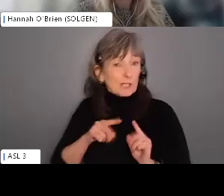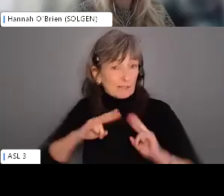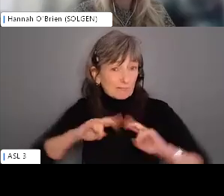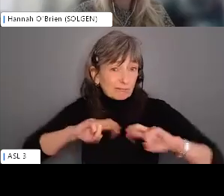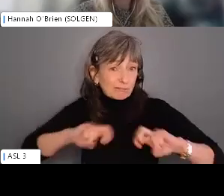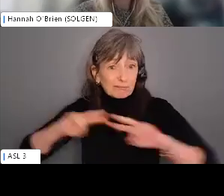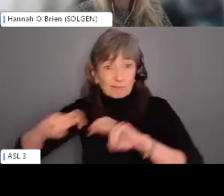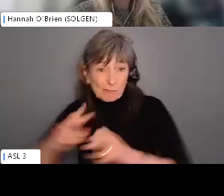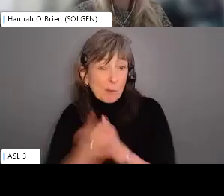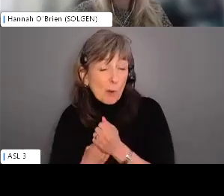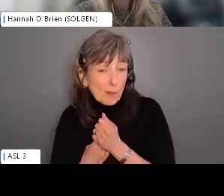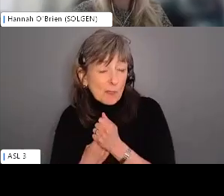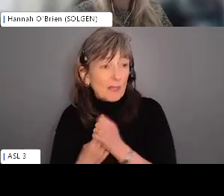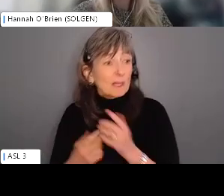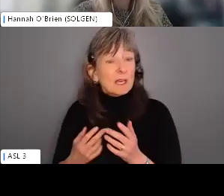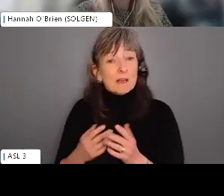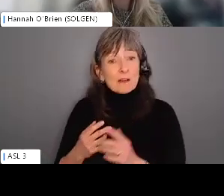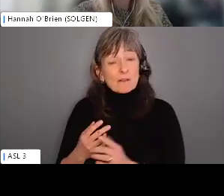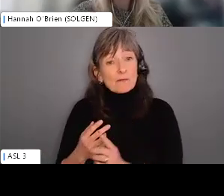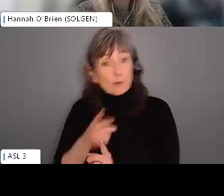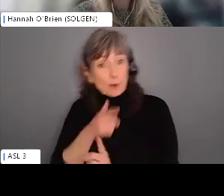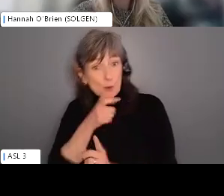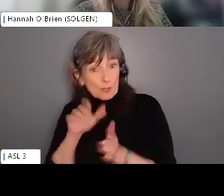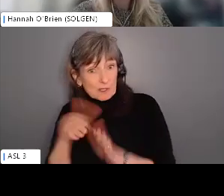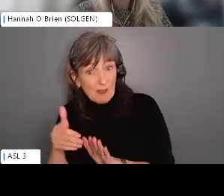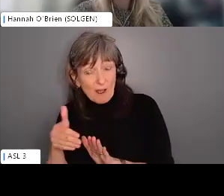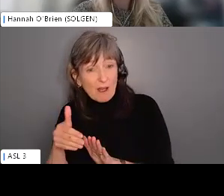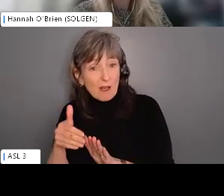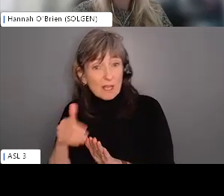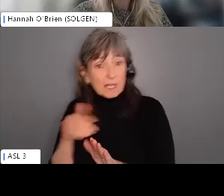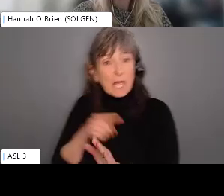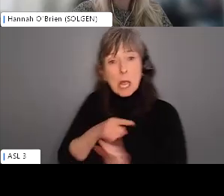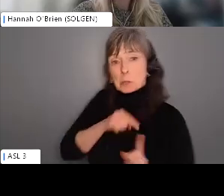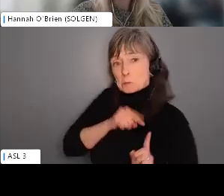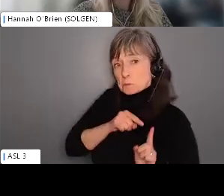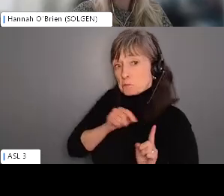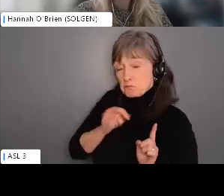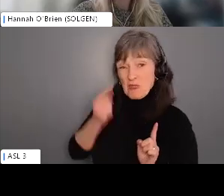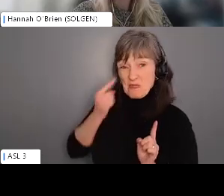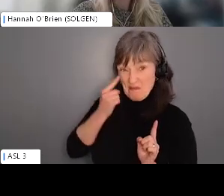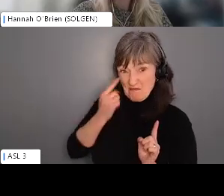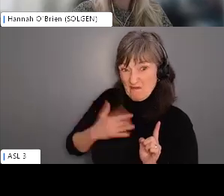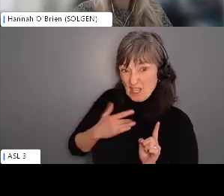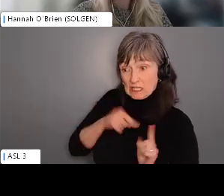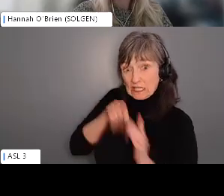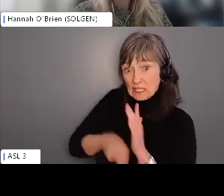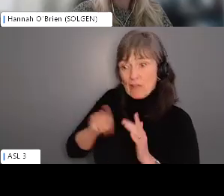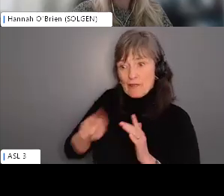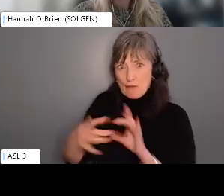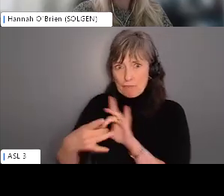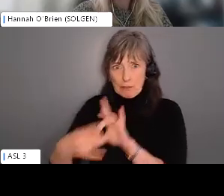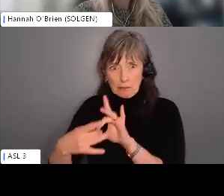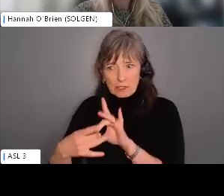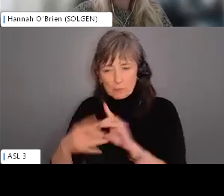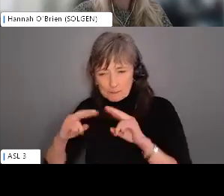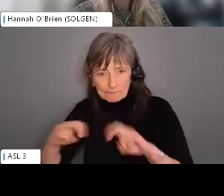for the victim and the person believed to have caused the death and their relationship, and also look for points